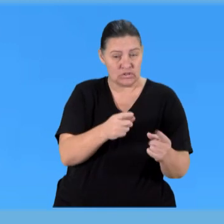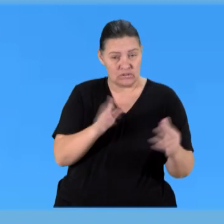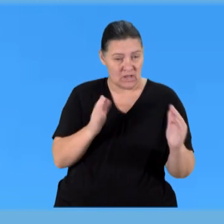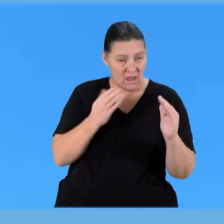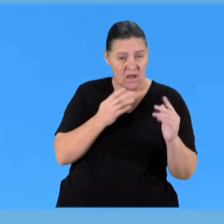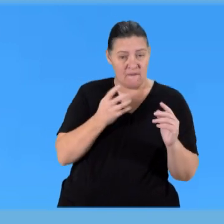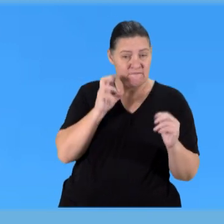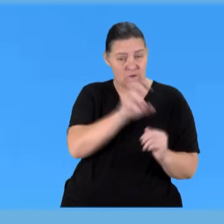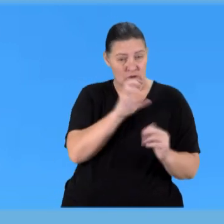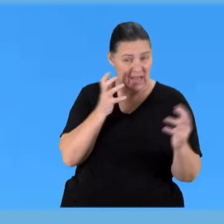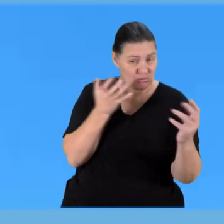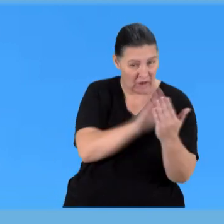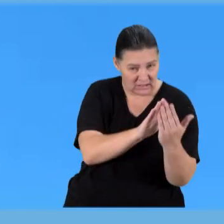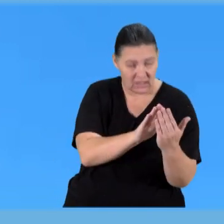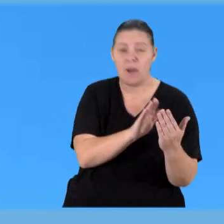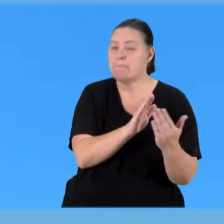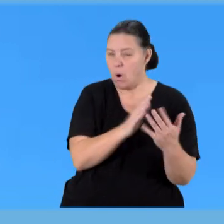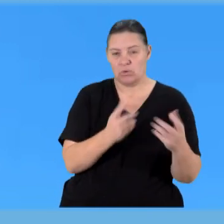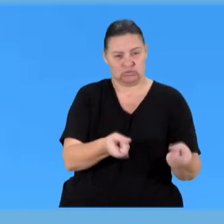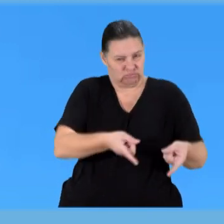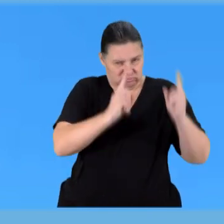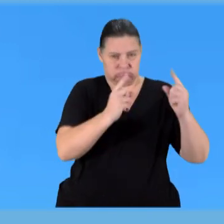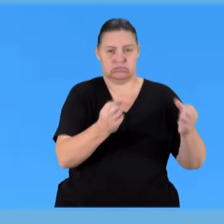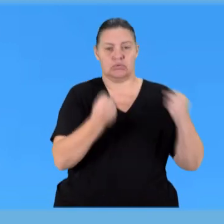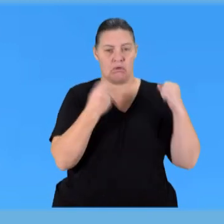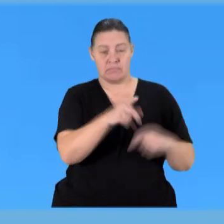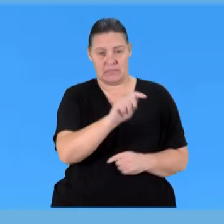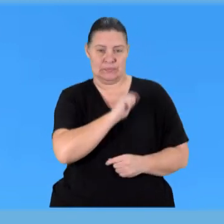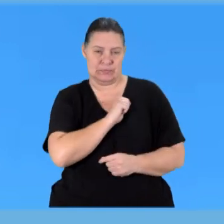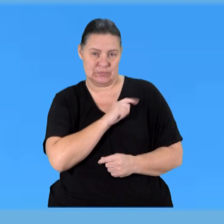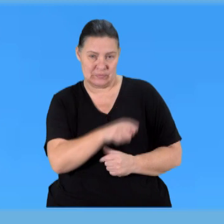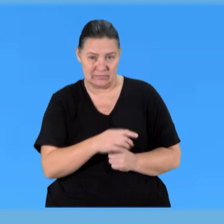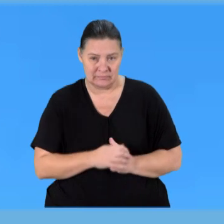of attraction between them. So this statement, it is true.